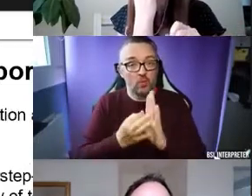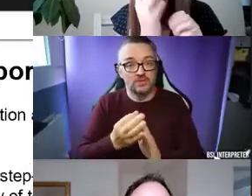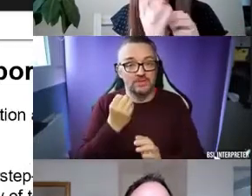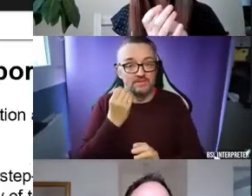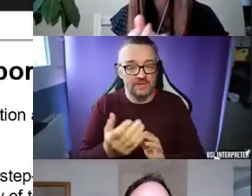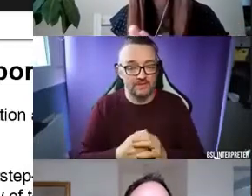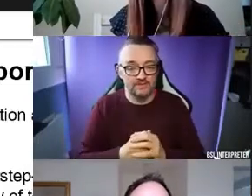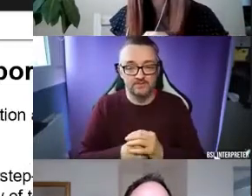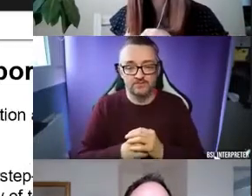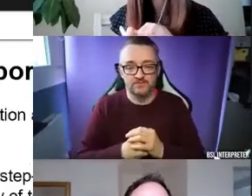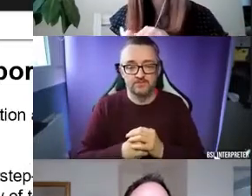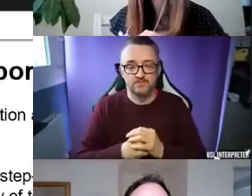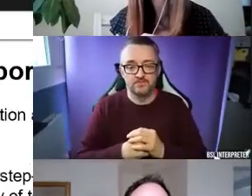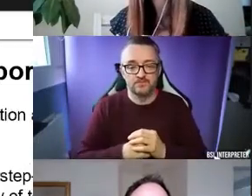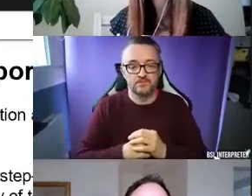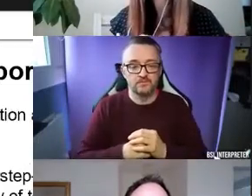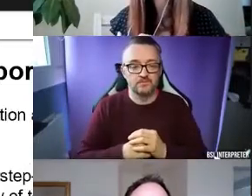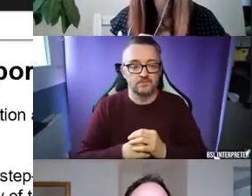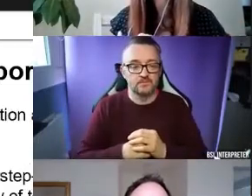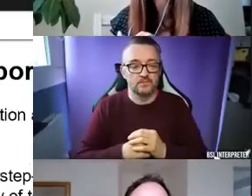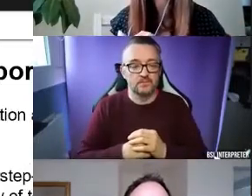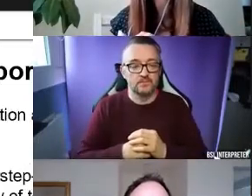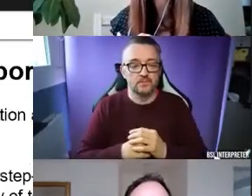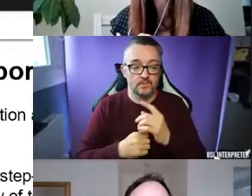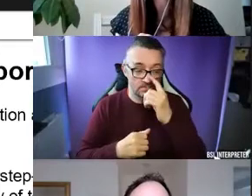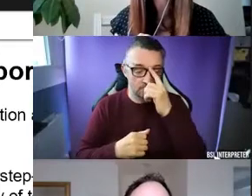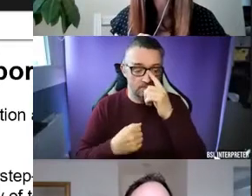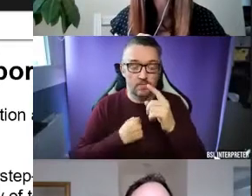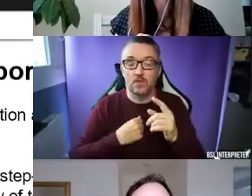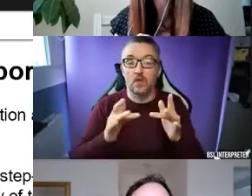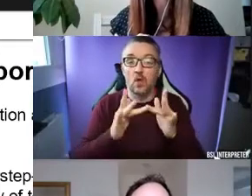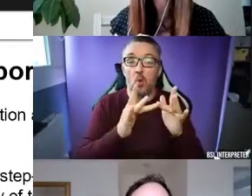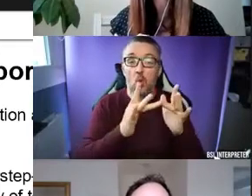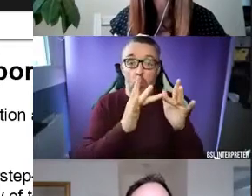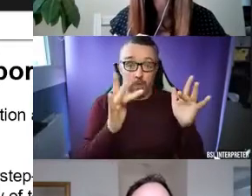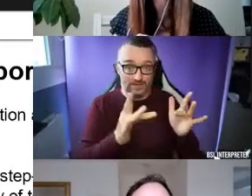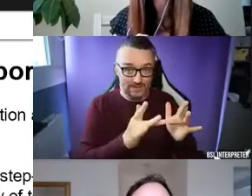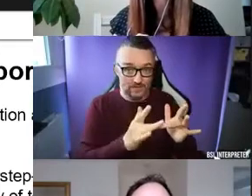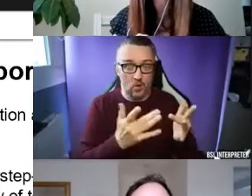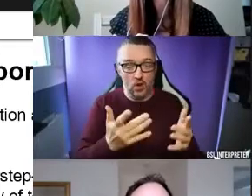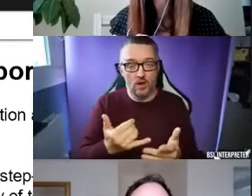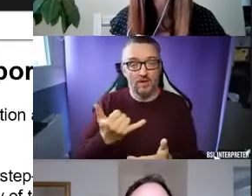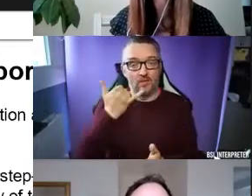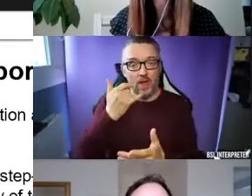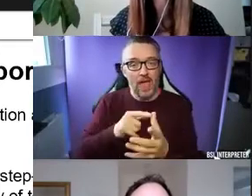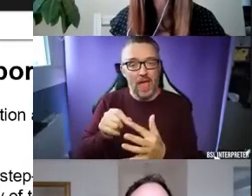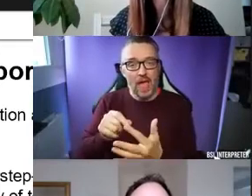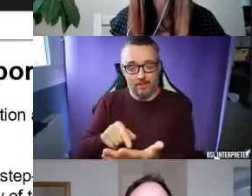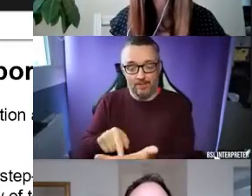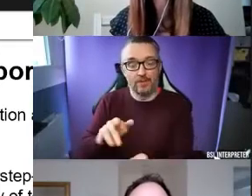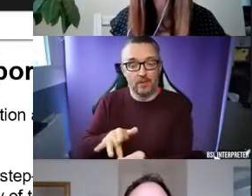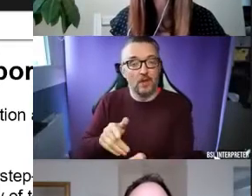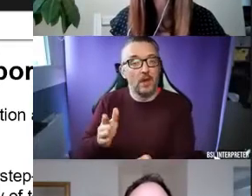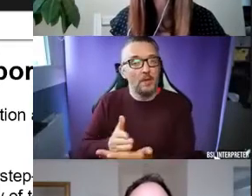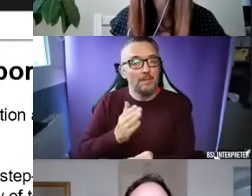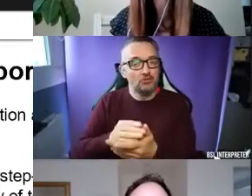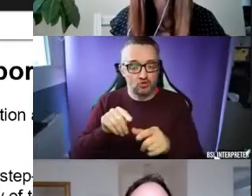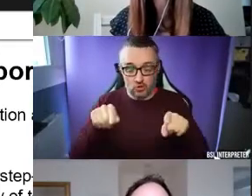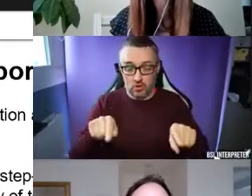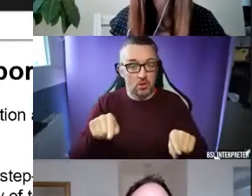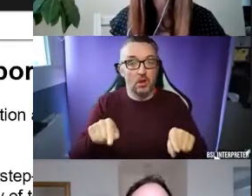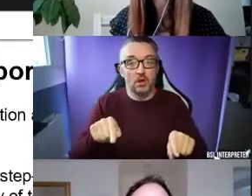On our website and mobile applications, we want to check that these meet technical standards and do so